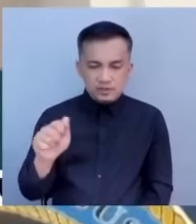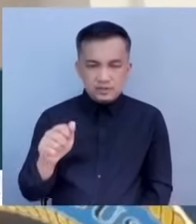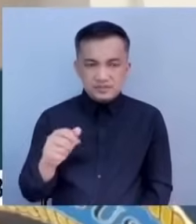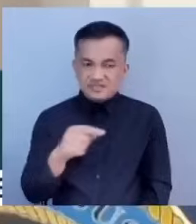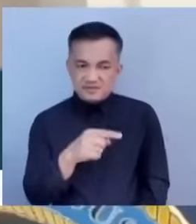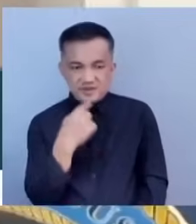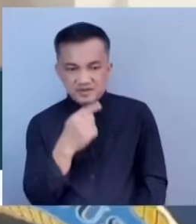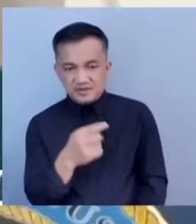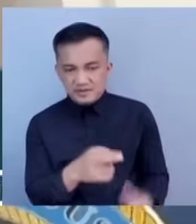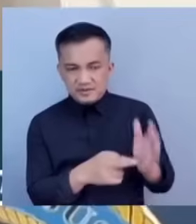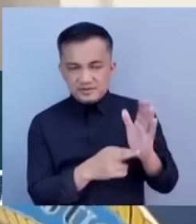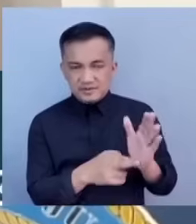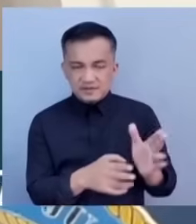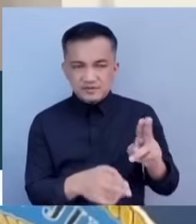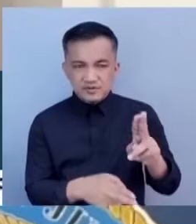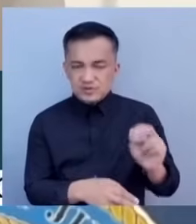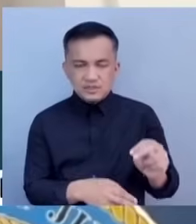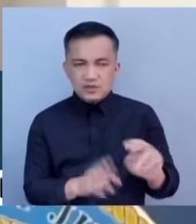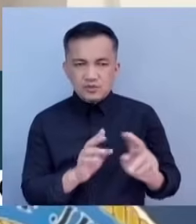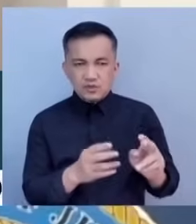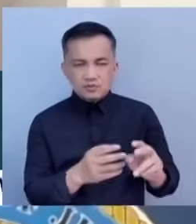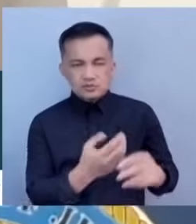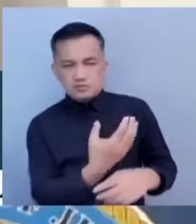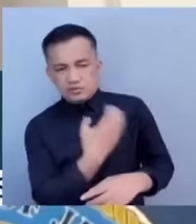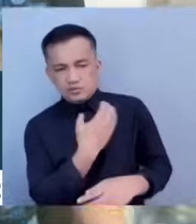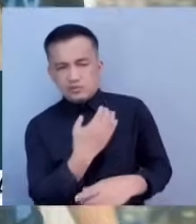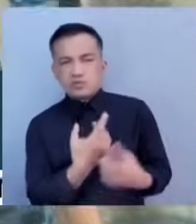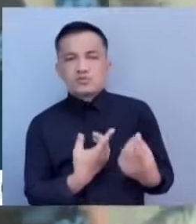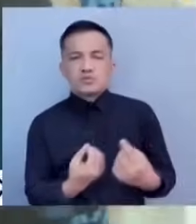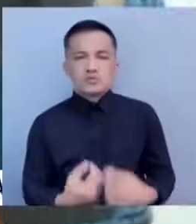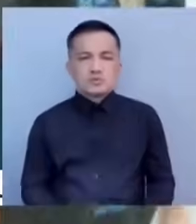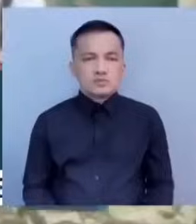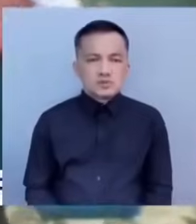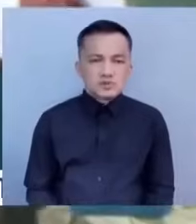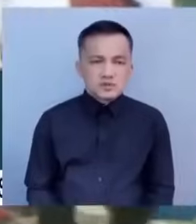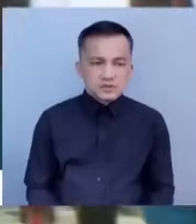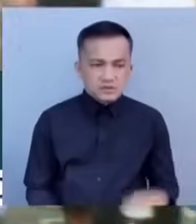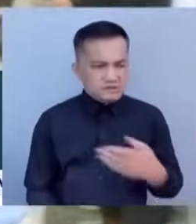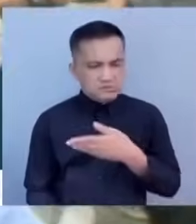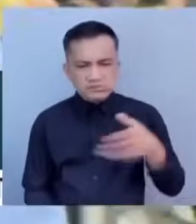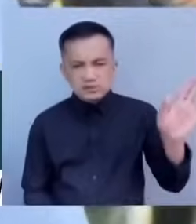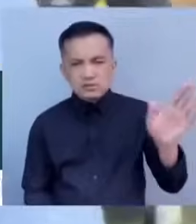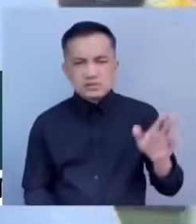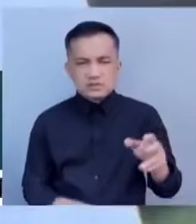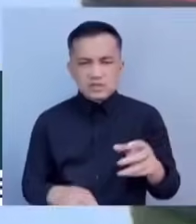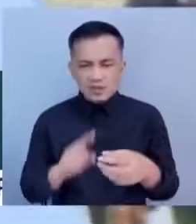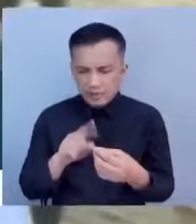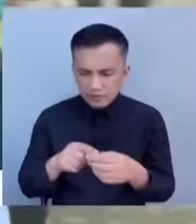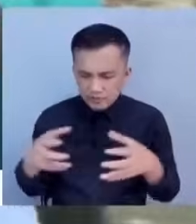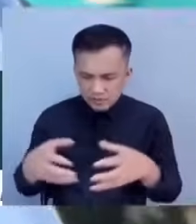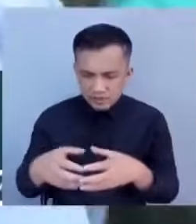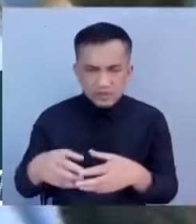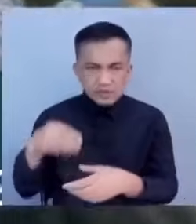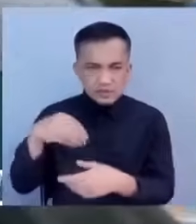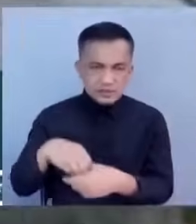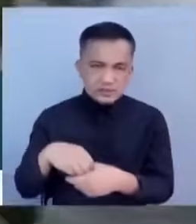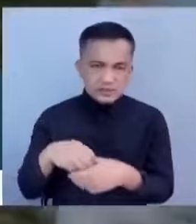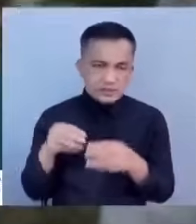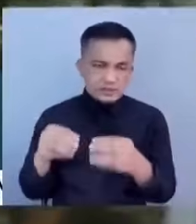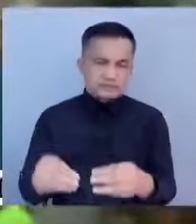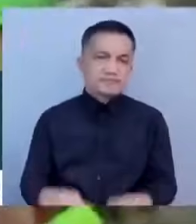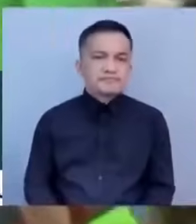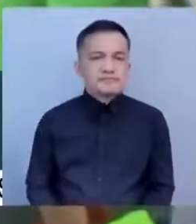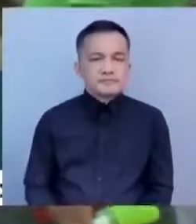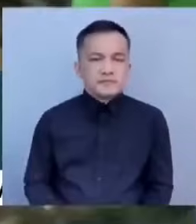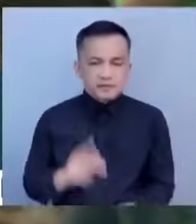not tell the Philippine government what to do. He adds Fry should not interfere in the matter since it's an internal mechanism of